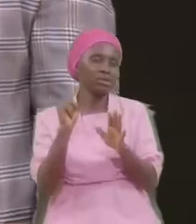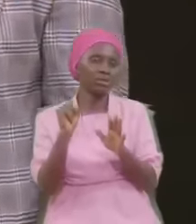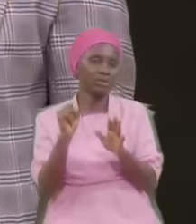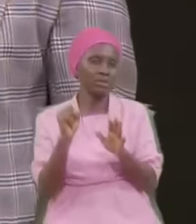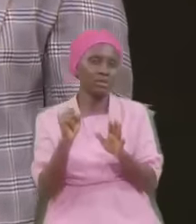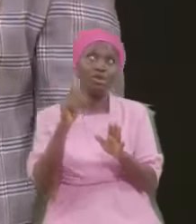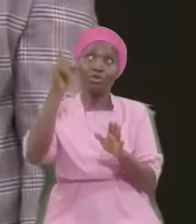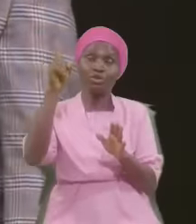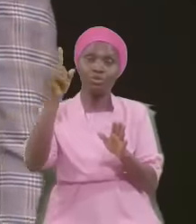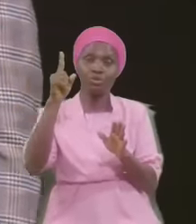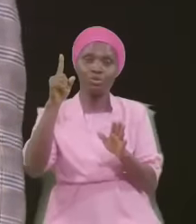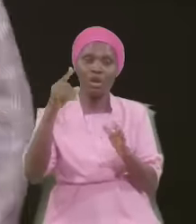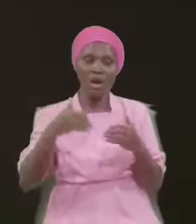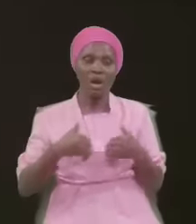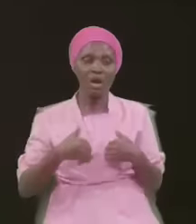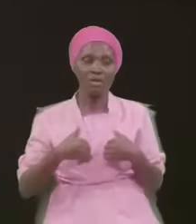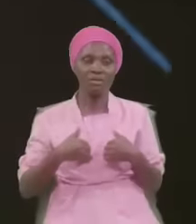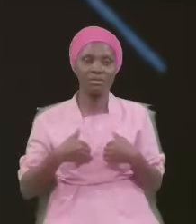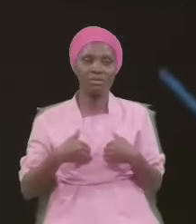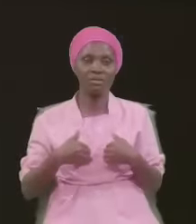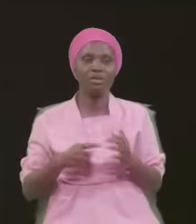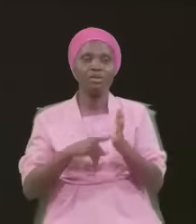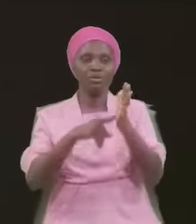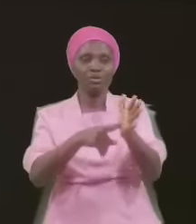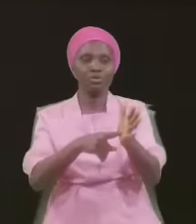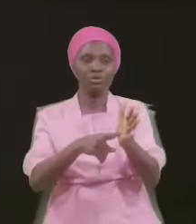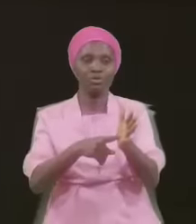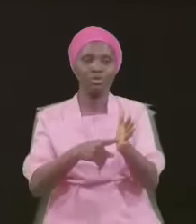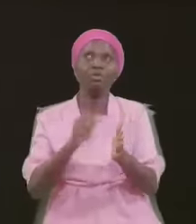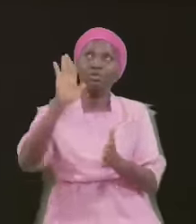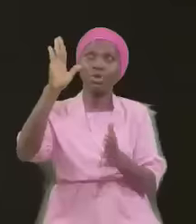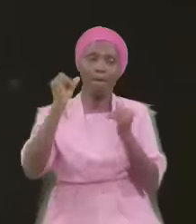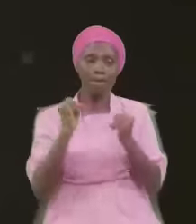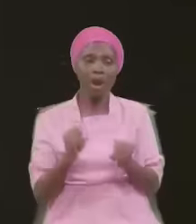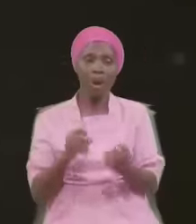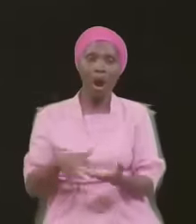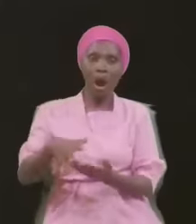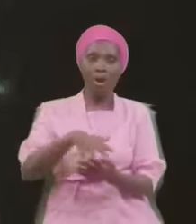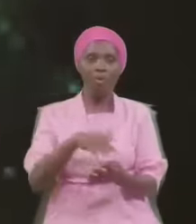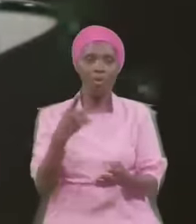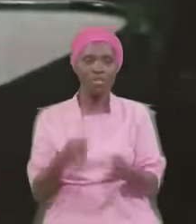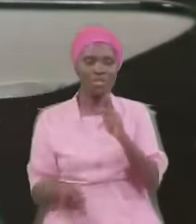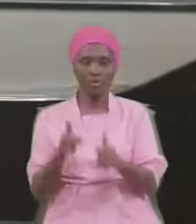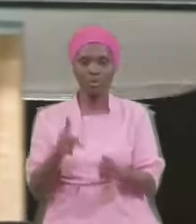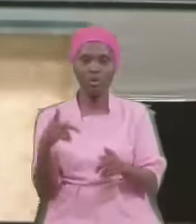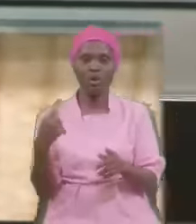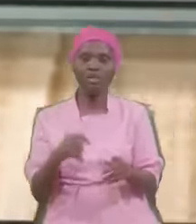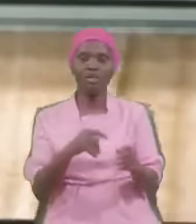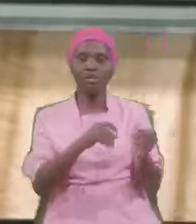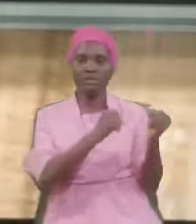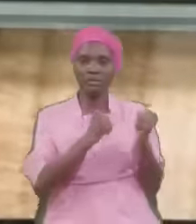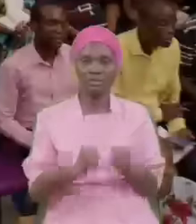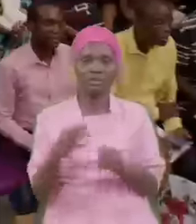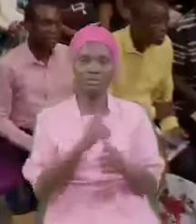declared thy strength among the people. The strength of the Lord is declared unto